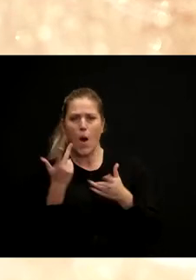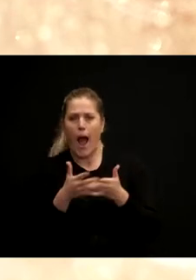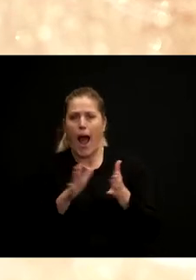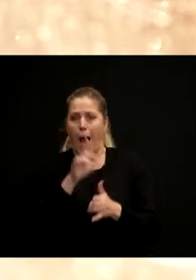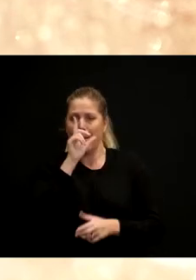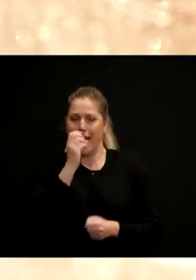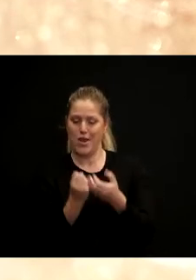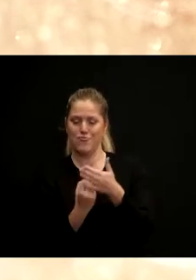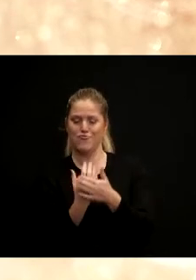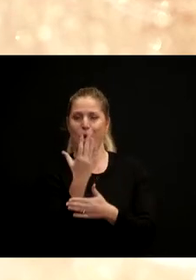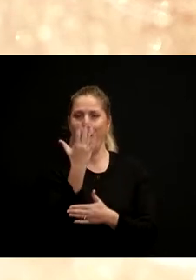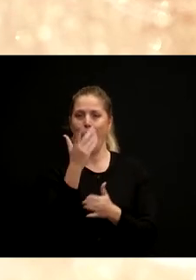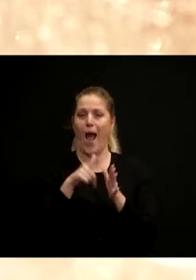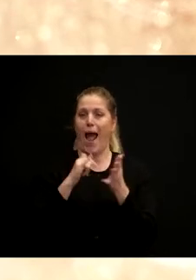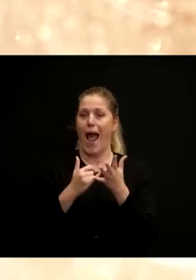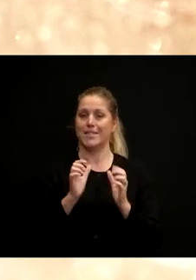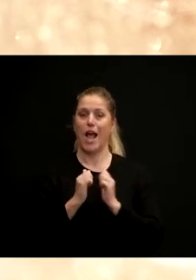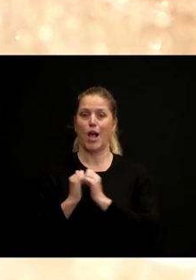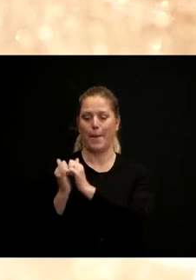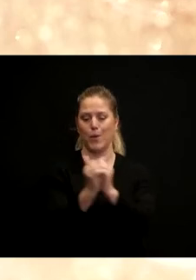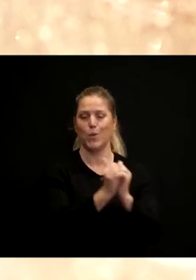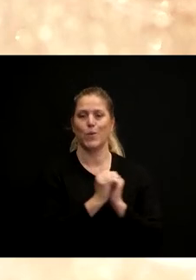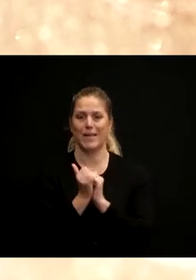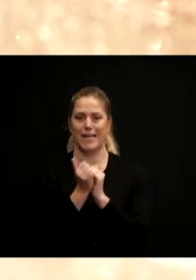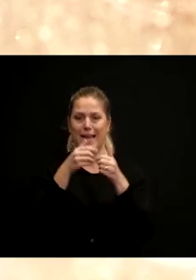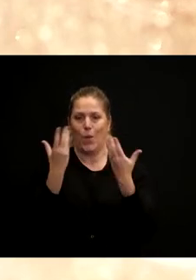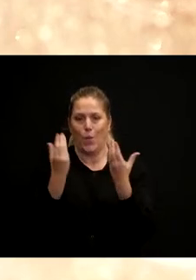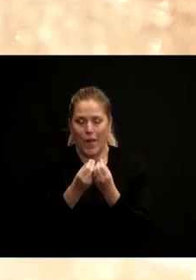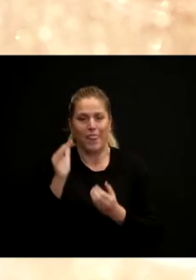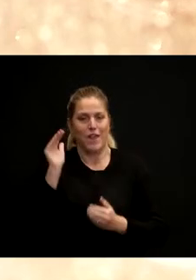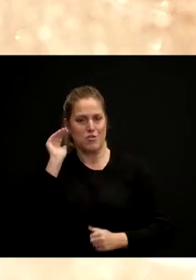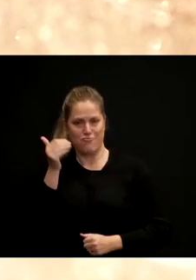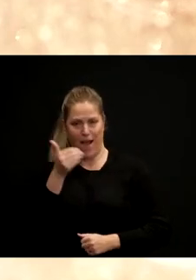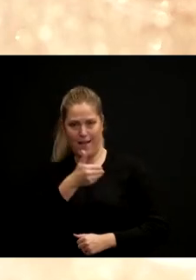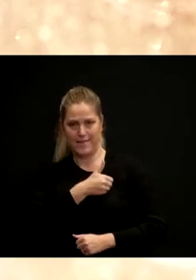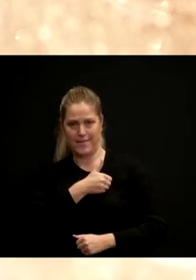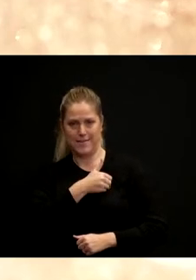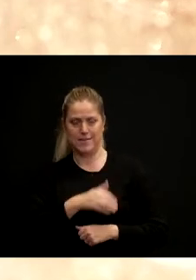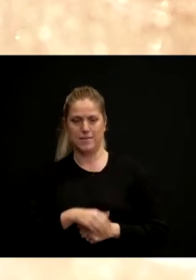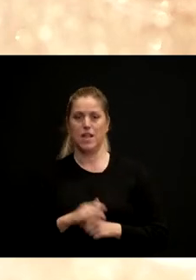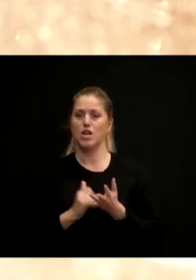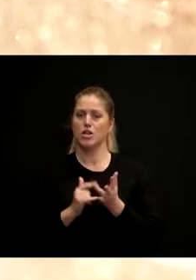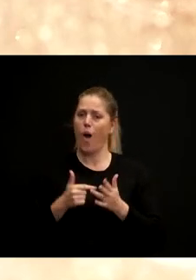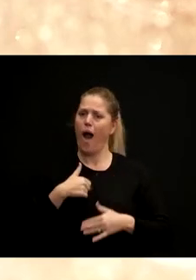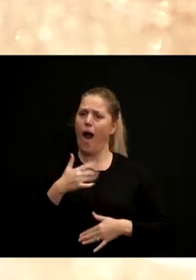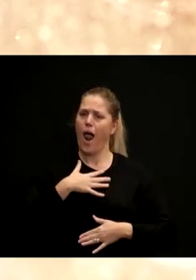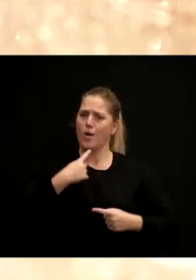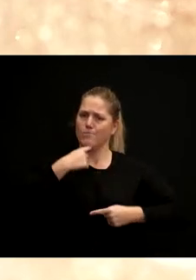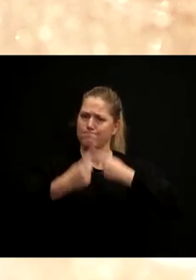grace. So what I'd like to do this morning is give four reflections on grace.